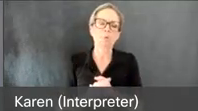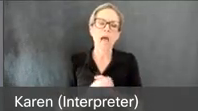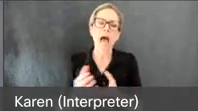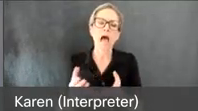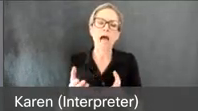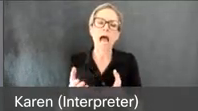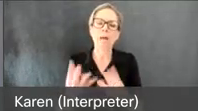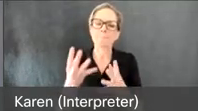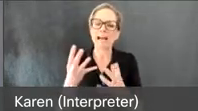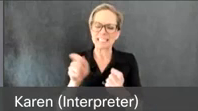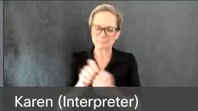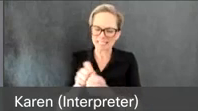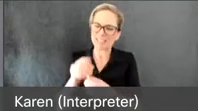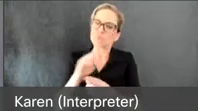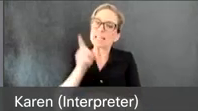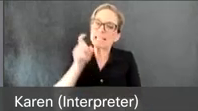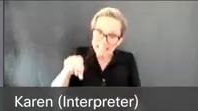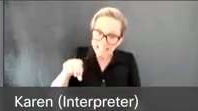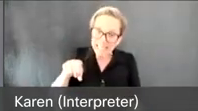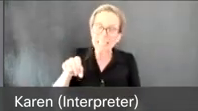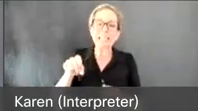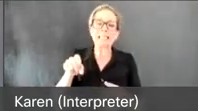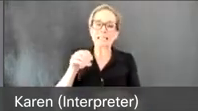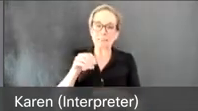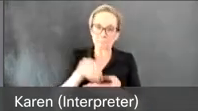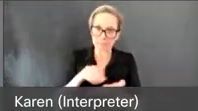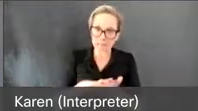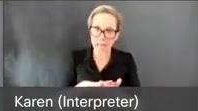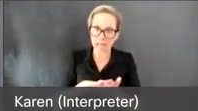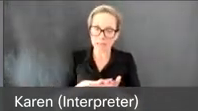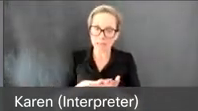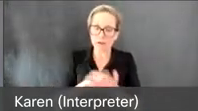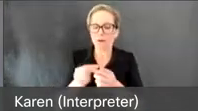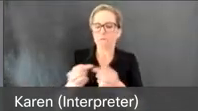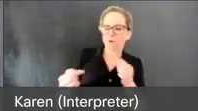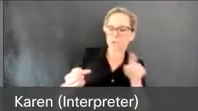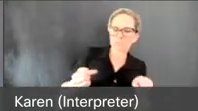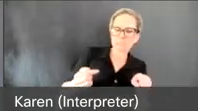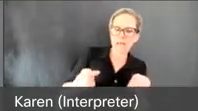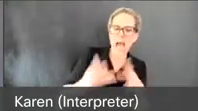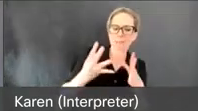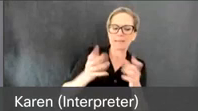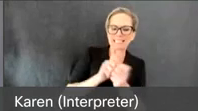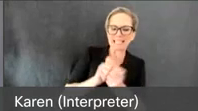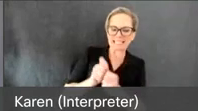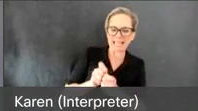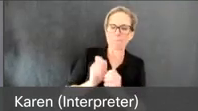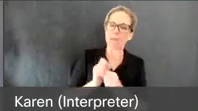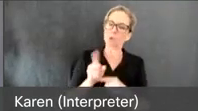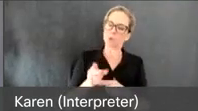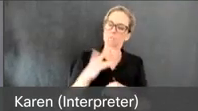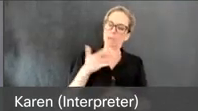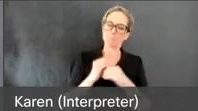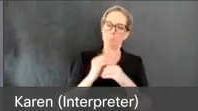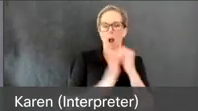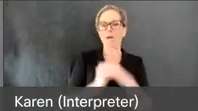necessary versus how much detail makes you feel more comfortable with the contract. So if there's, going back to what we talked